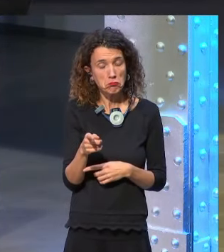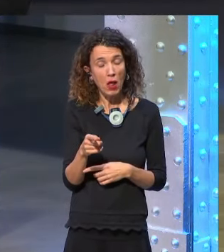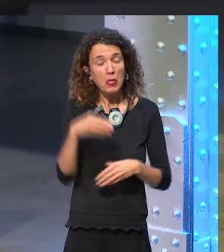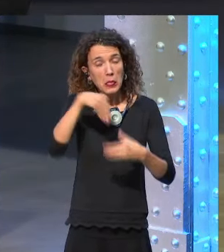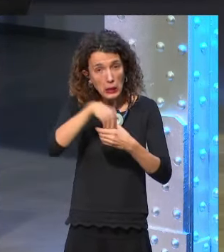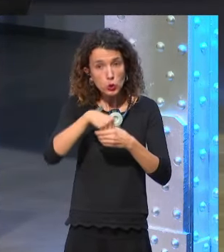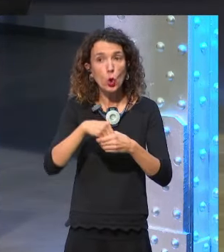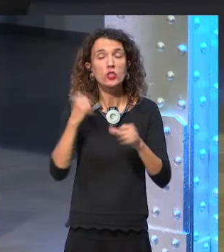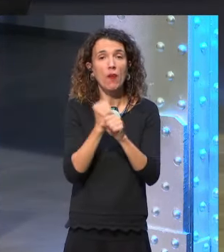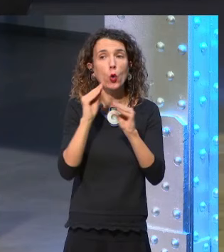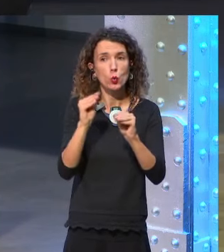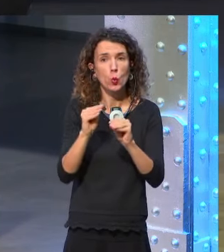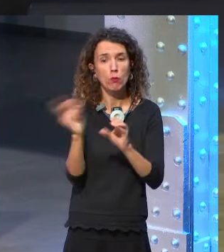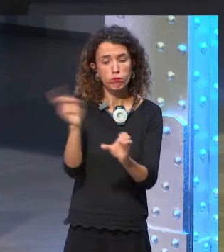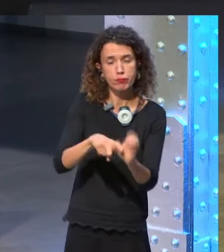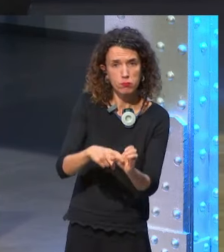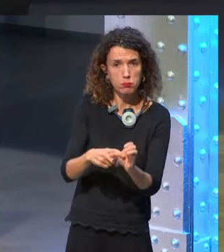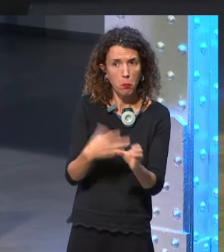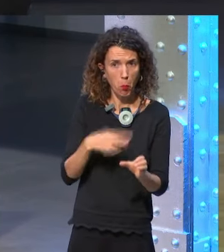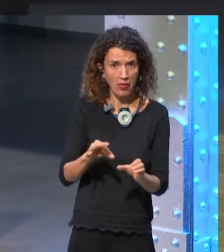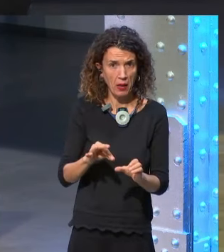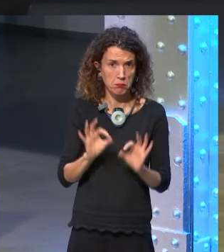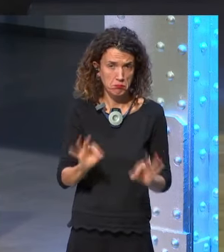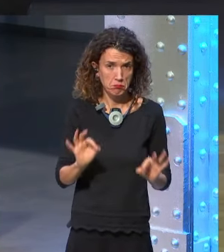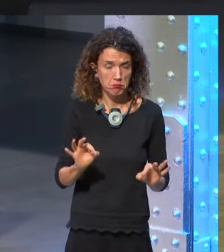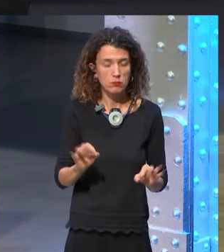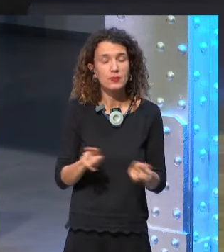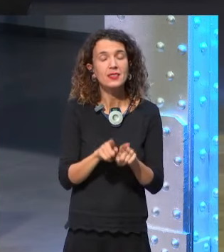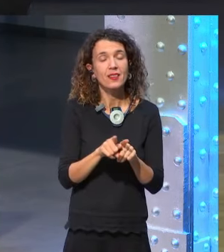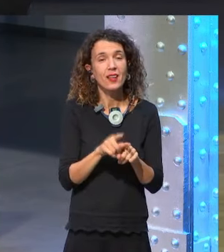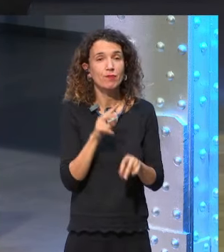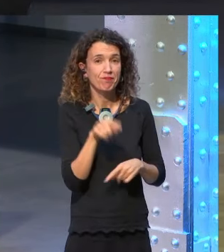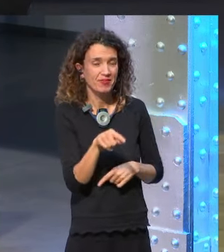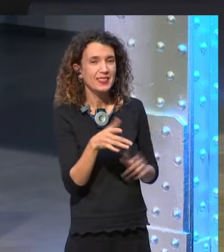I think it has to do with the shift towards this algorithmic